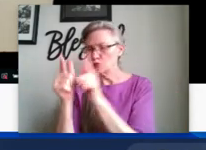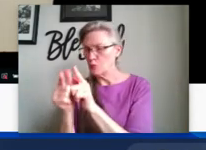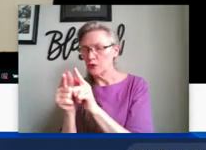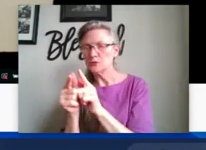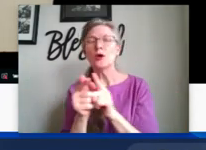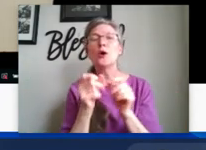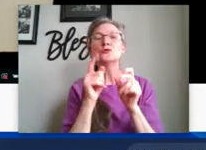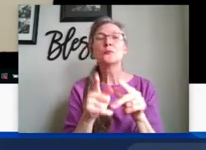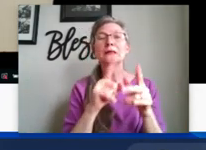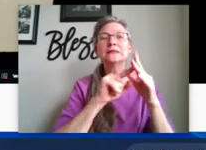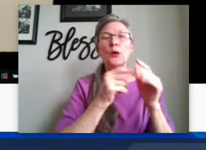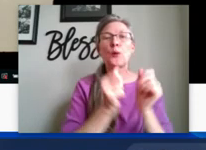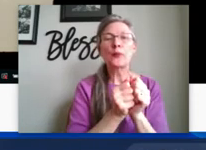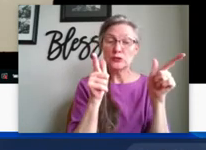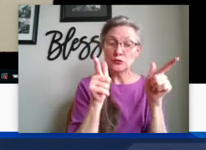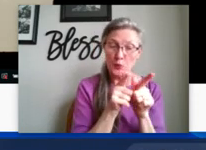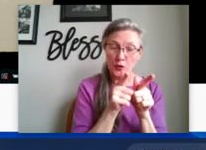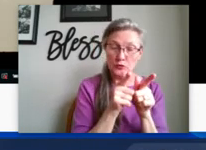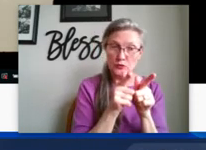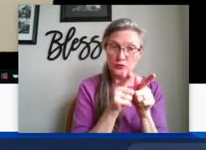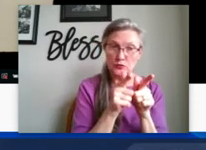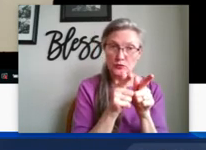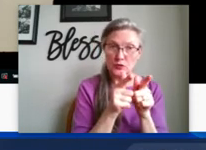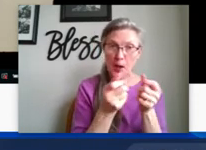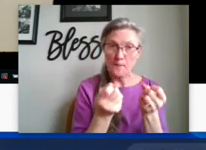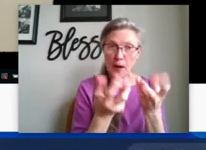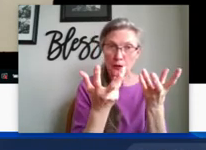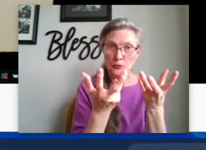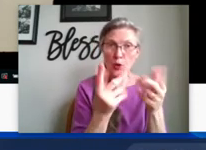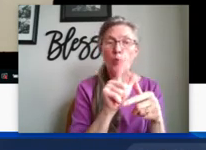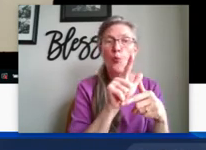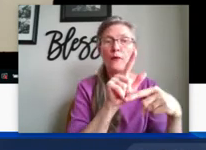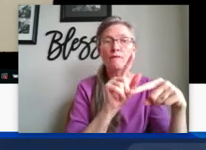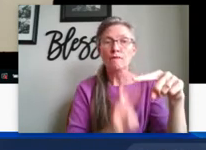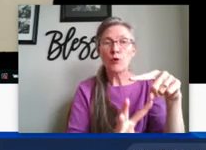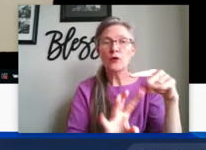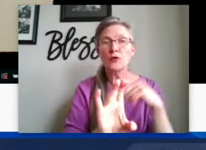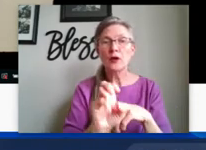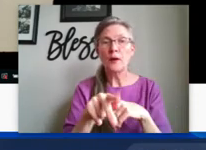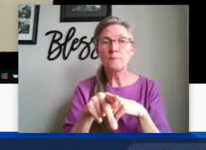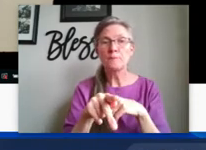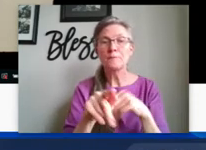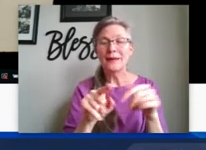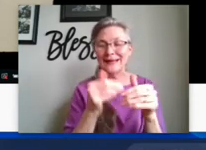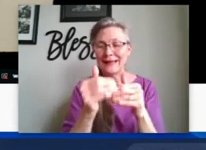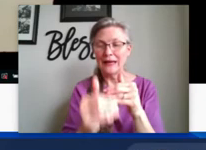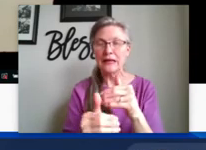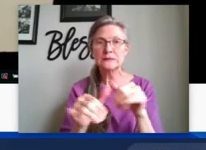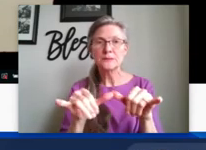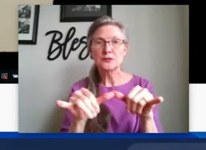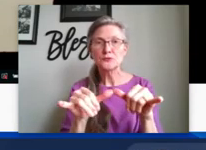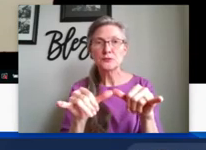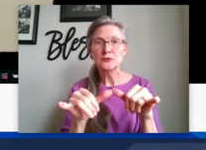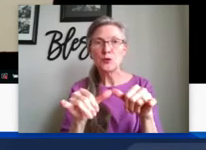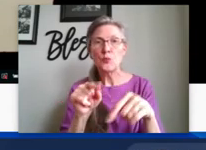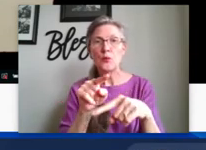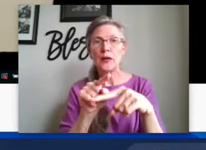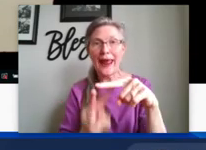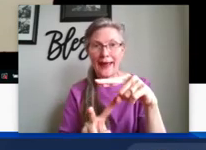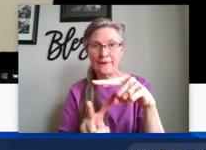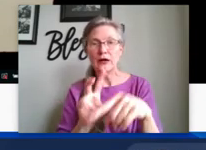So I'm going to start with my smallest measurement, which is 1/4 of a cup. My next measurement, looking at my data, is